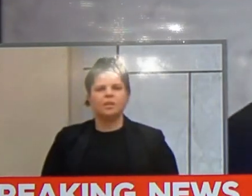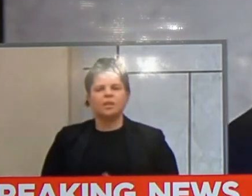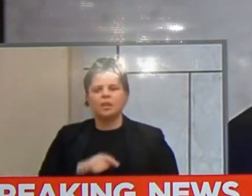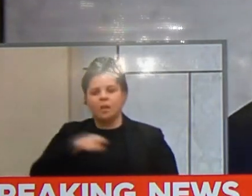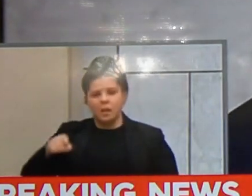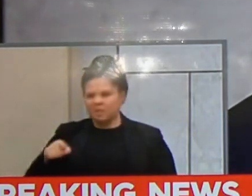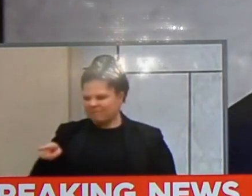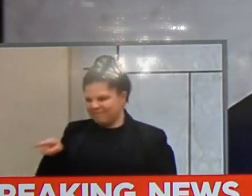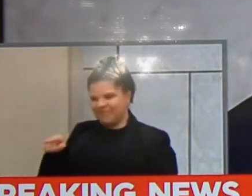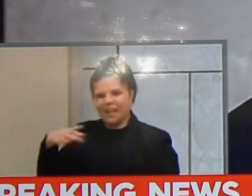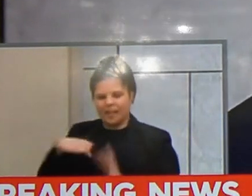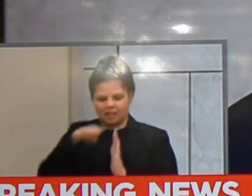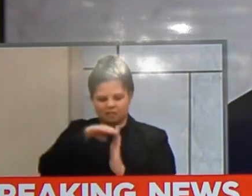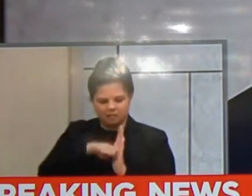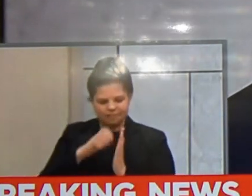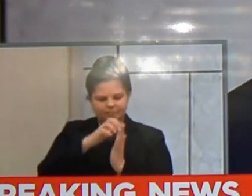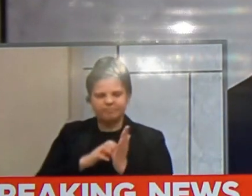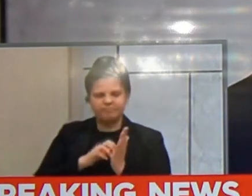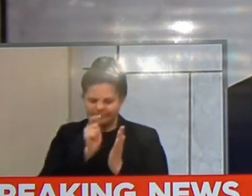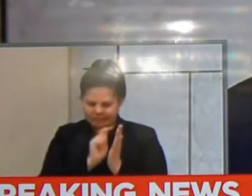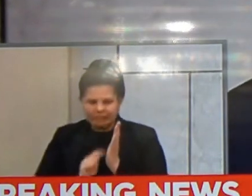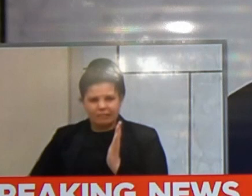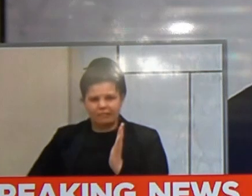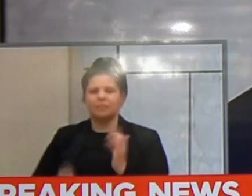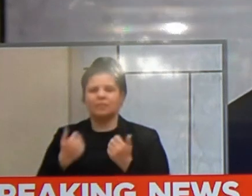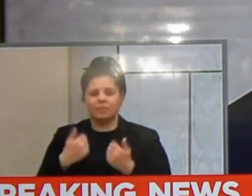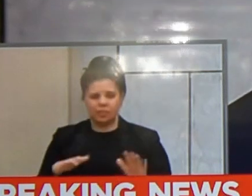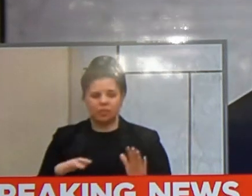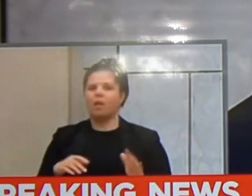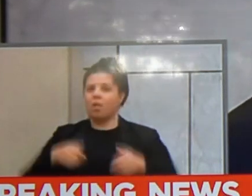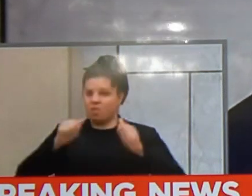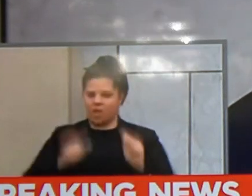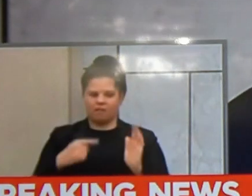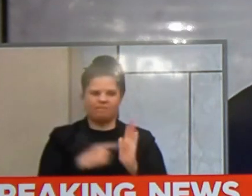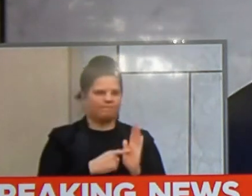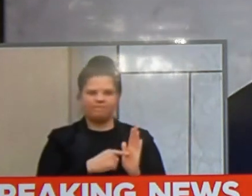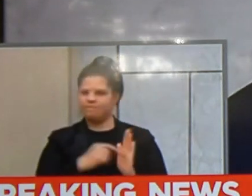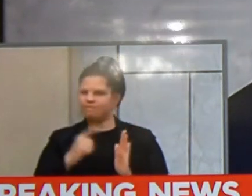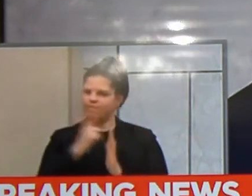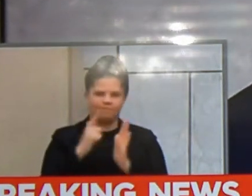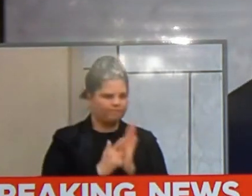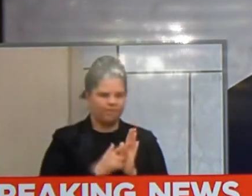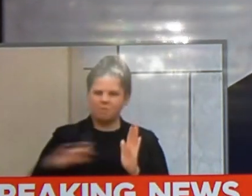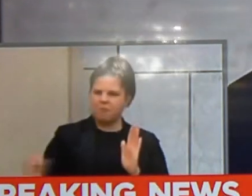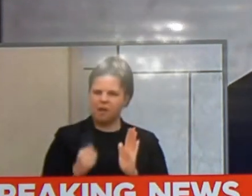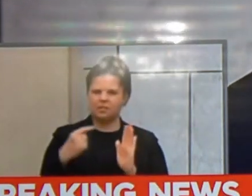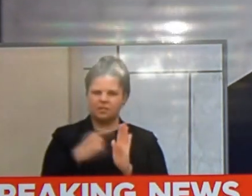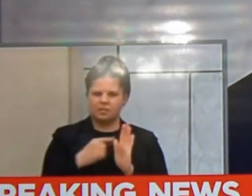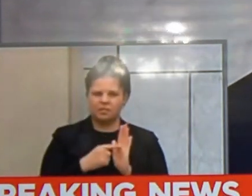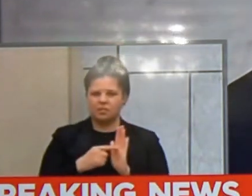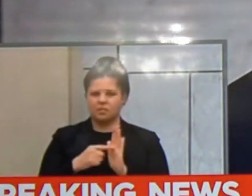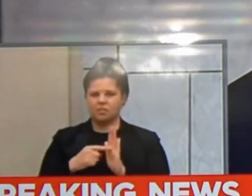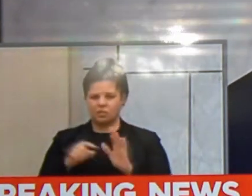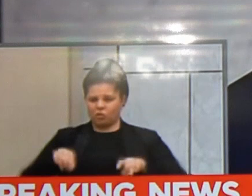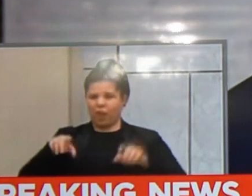their code, and that code will be made a mandatory code, incorporated into state and territory legislation where